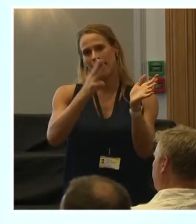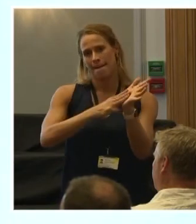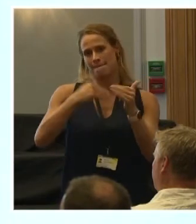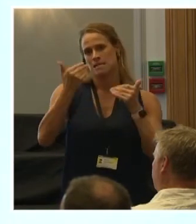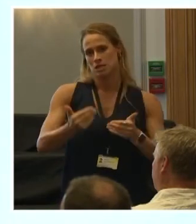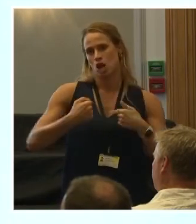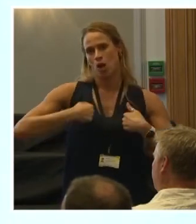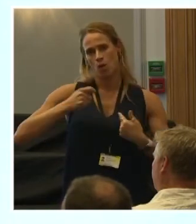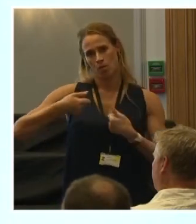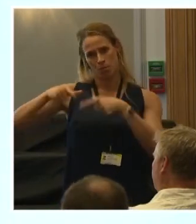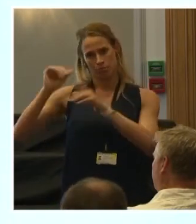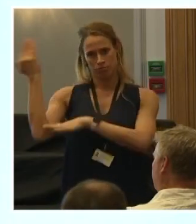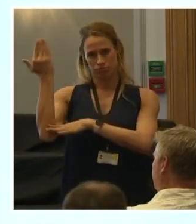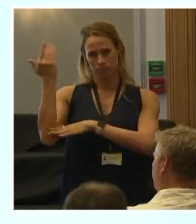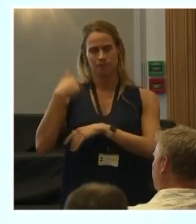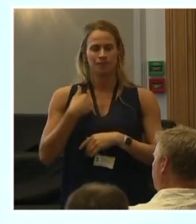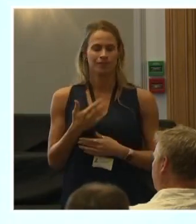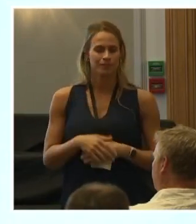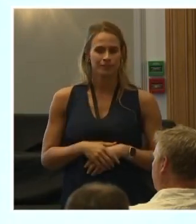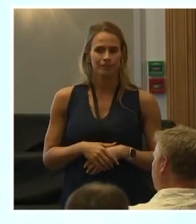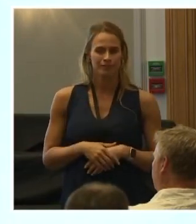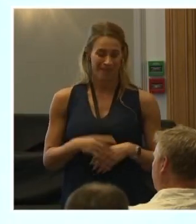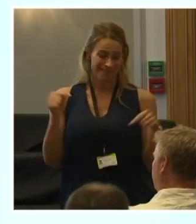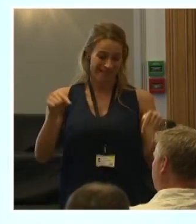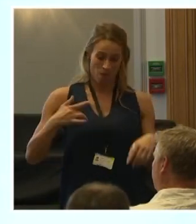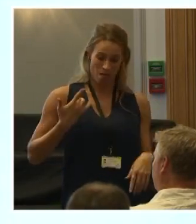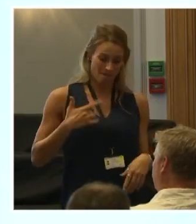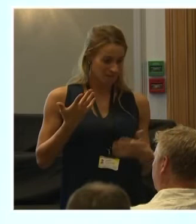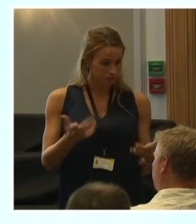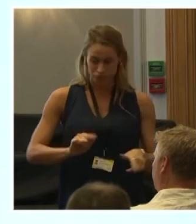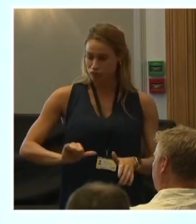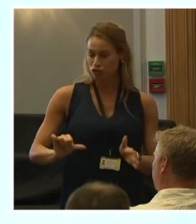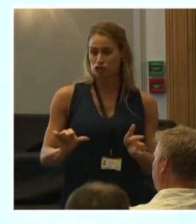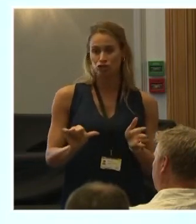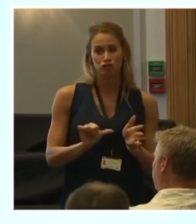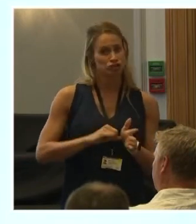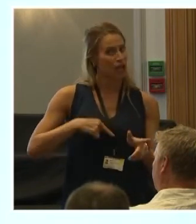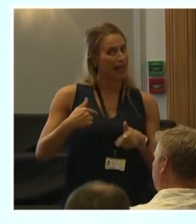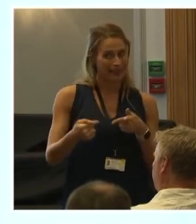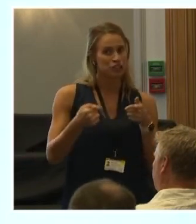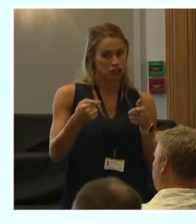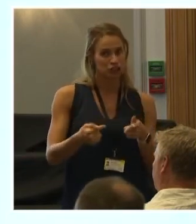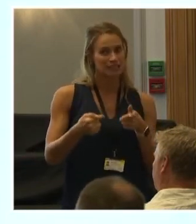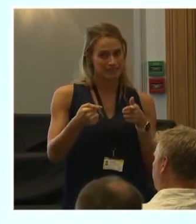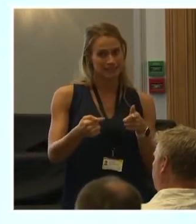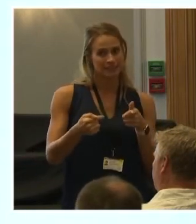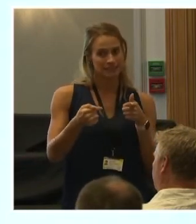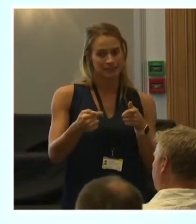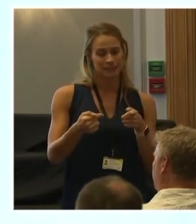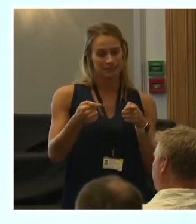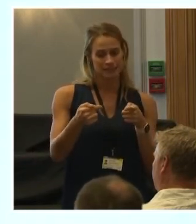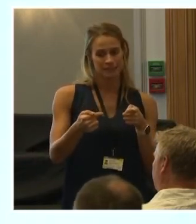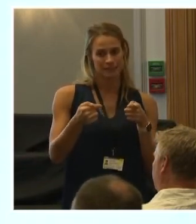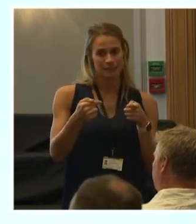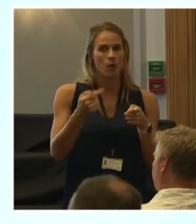Now, there's no hiding from the fact that we live in challenging times. It seems that no sooner do we start to emerge from under the